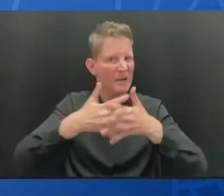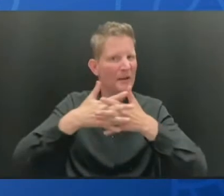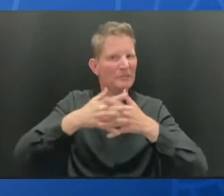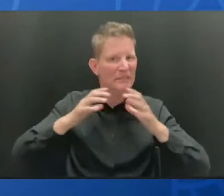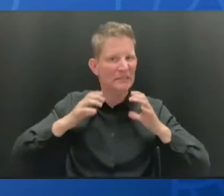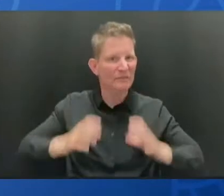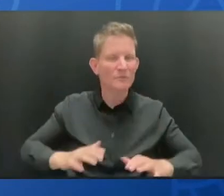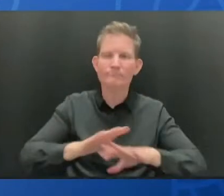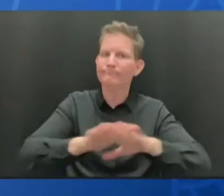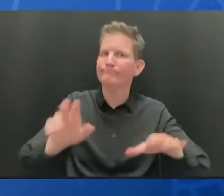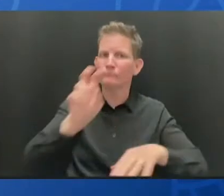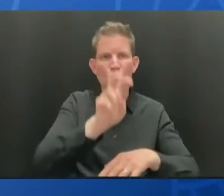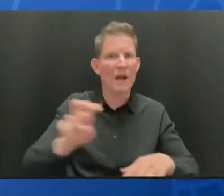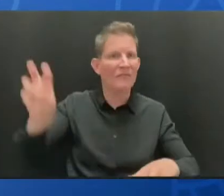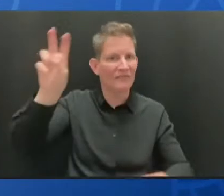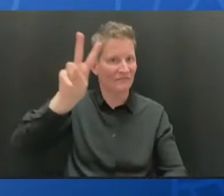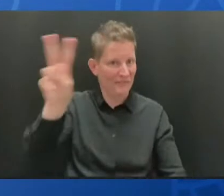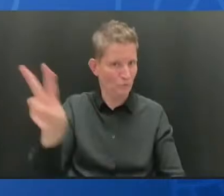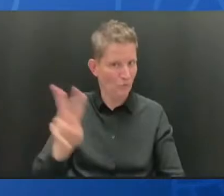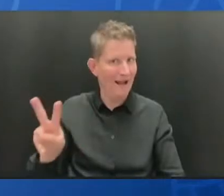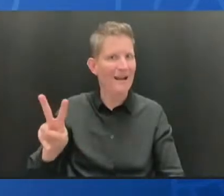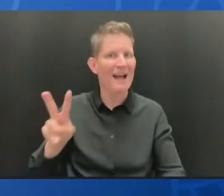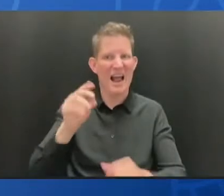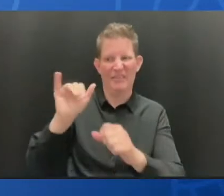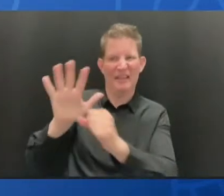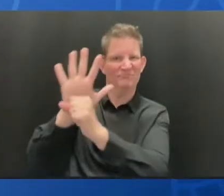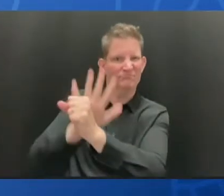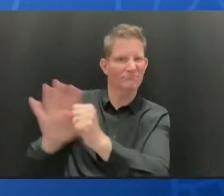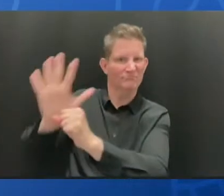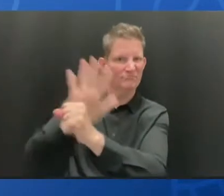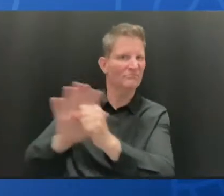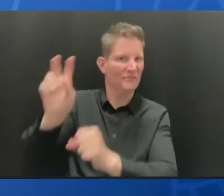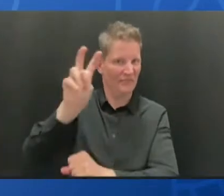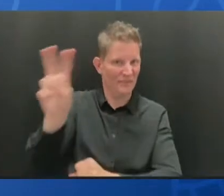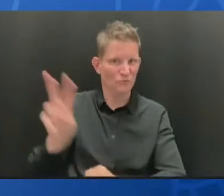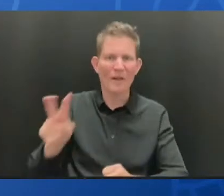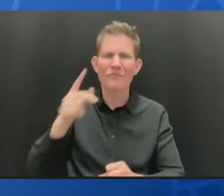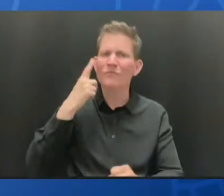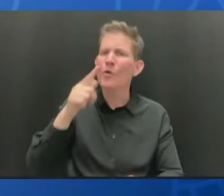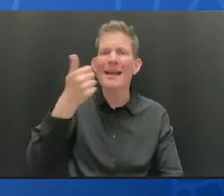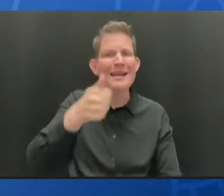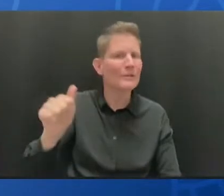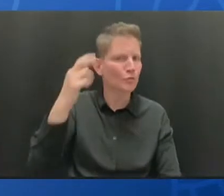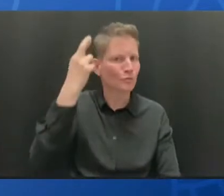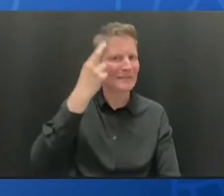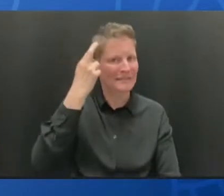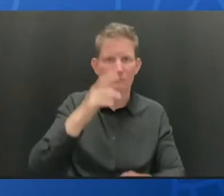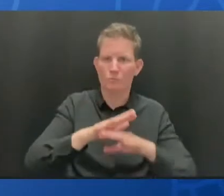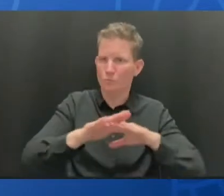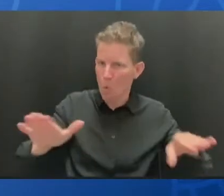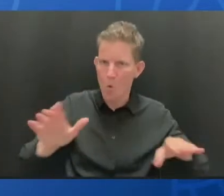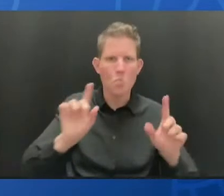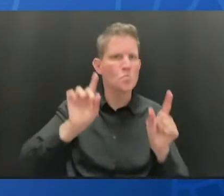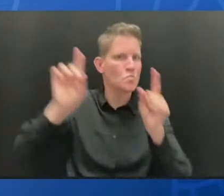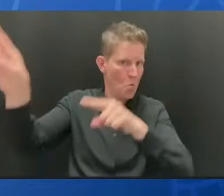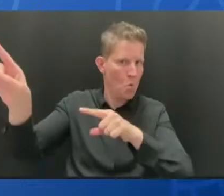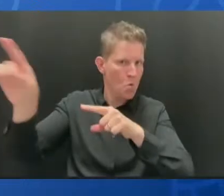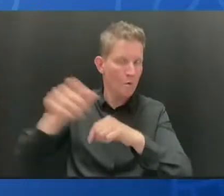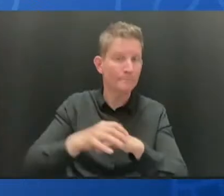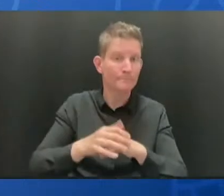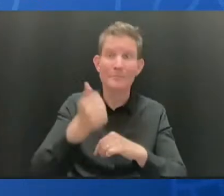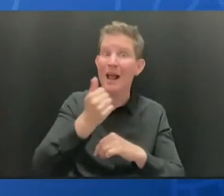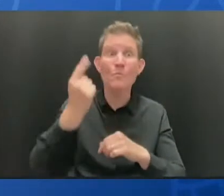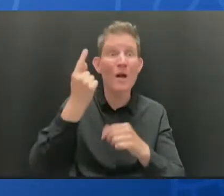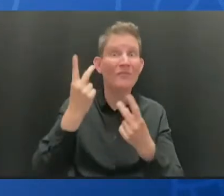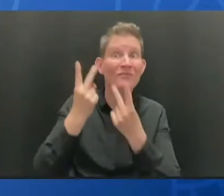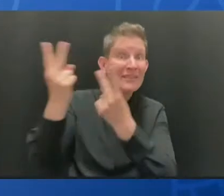and bordering areas for any reason. Americans who travel to Venezuela or nearby border regions risk being